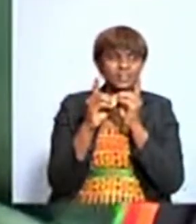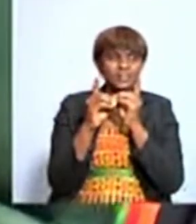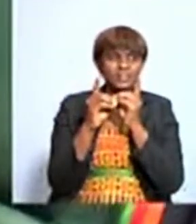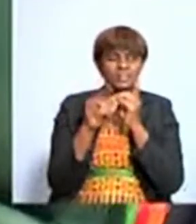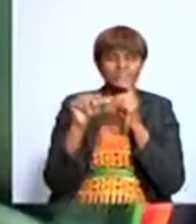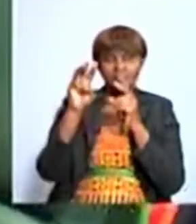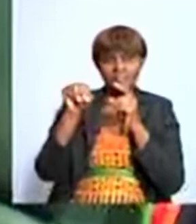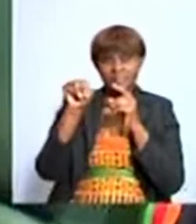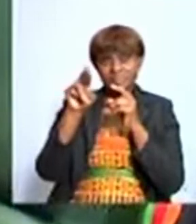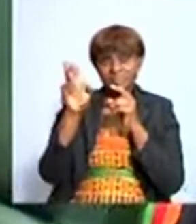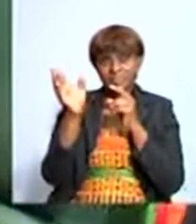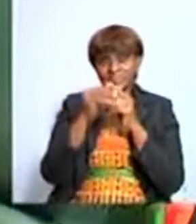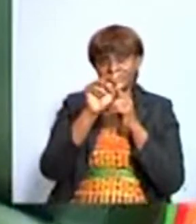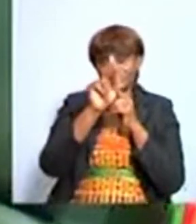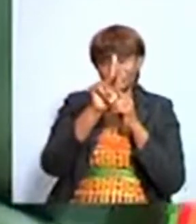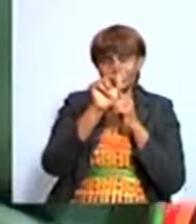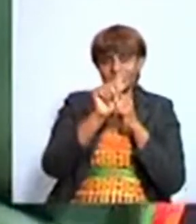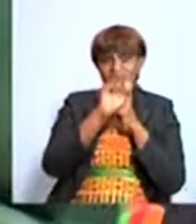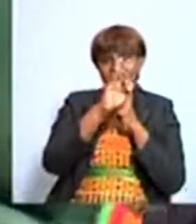Mr. Kafwaya.